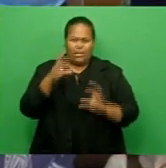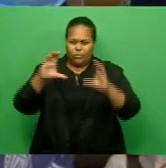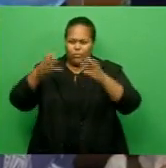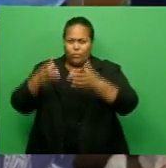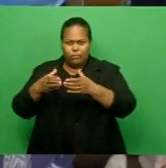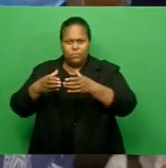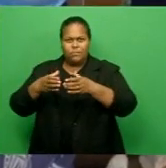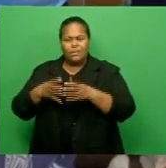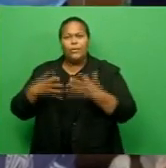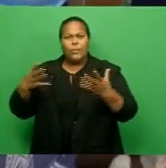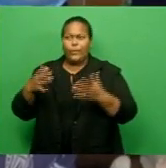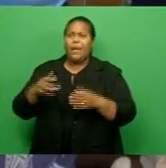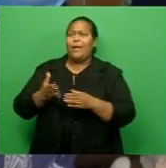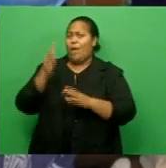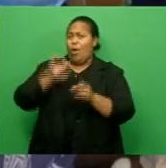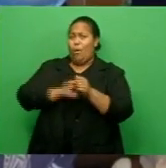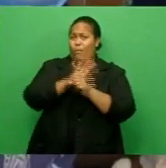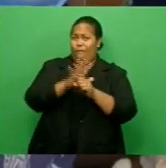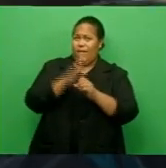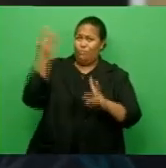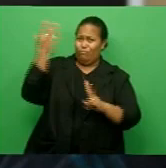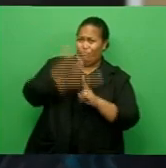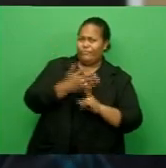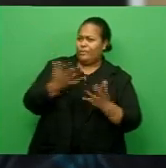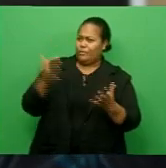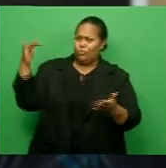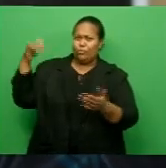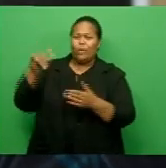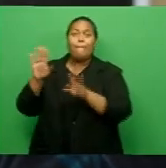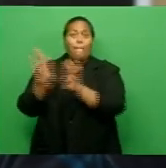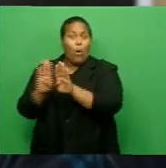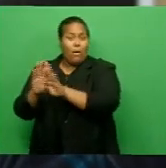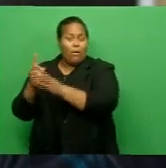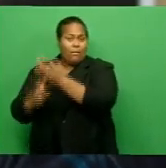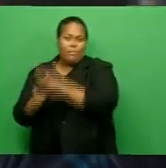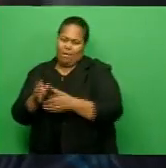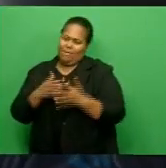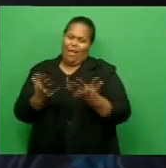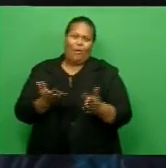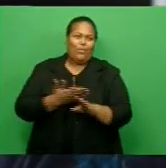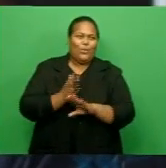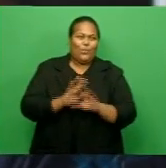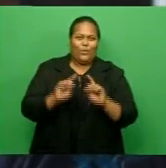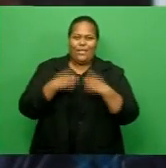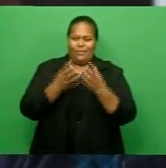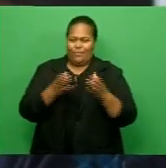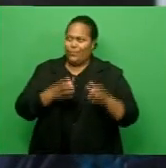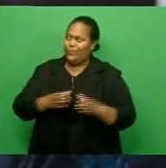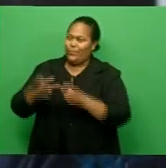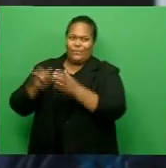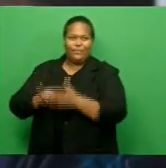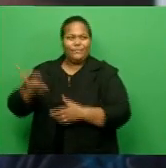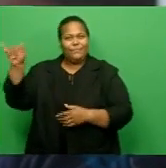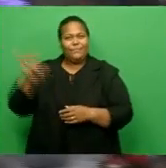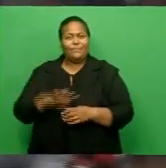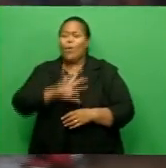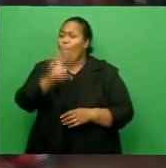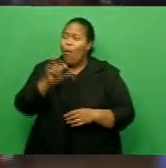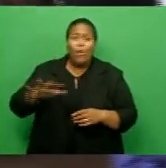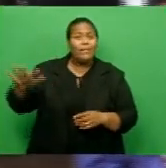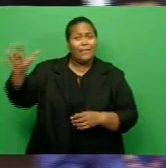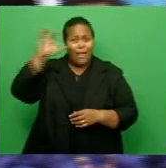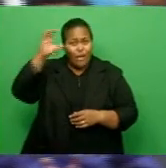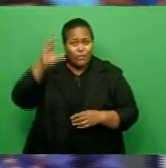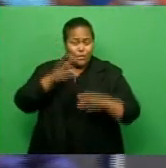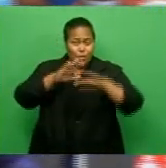flights were grounded and borders closed in March. Heightened security measures were obvious everywhere. Every country in the world today has